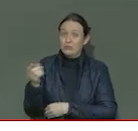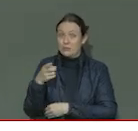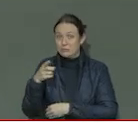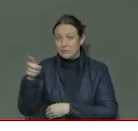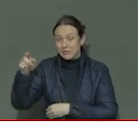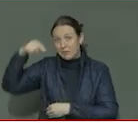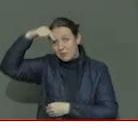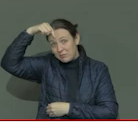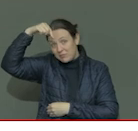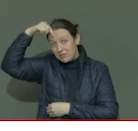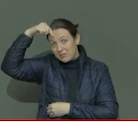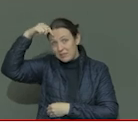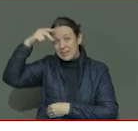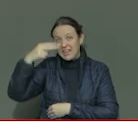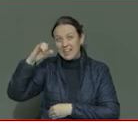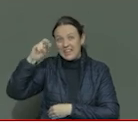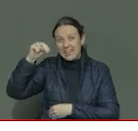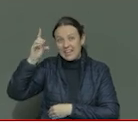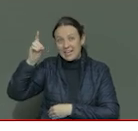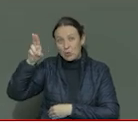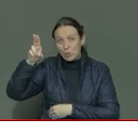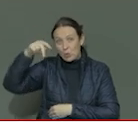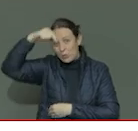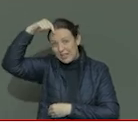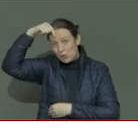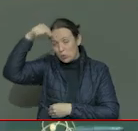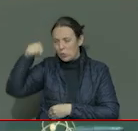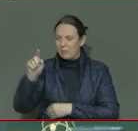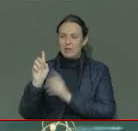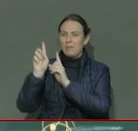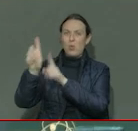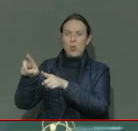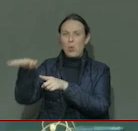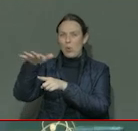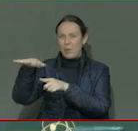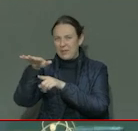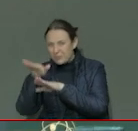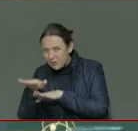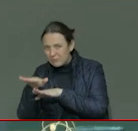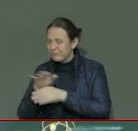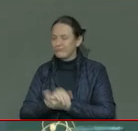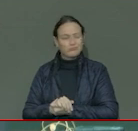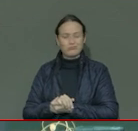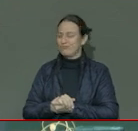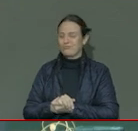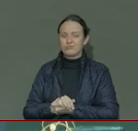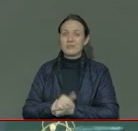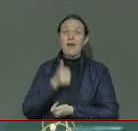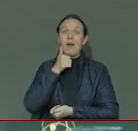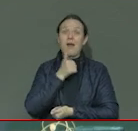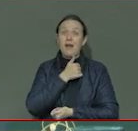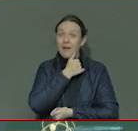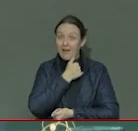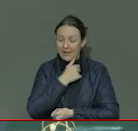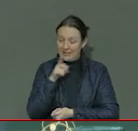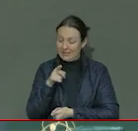not practicing Hindus. So they do not go to a Hindu temple at all. It is actually his aunt who took him